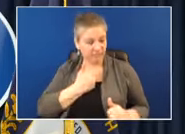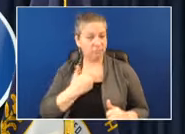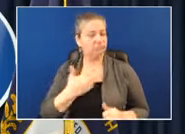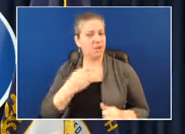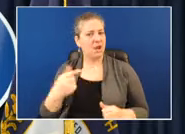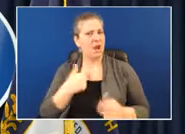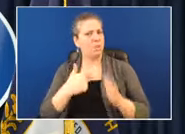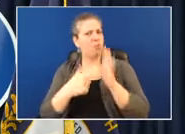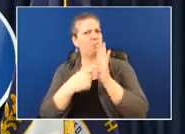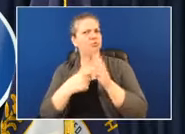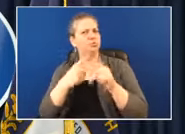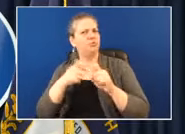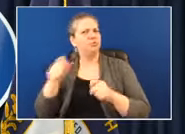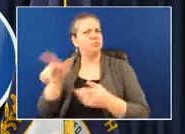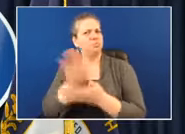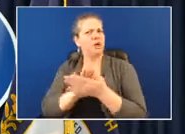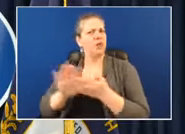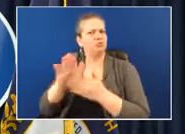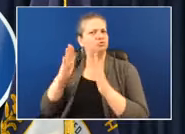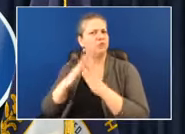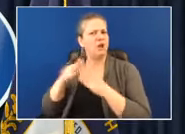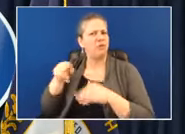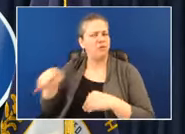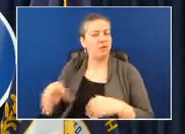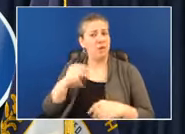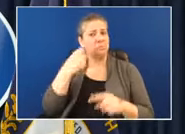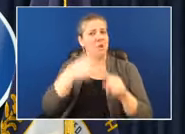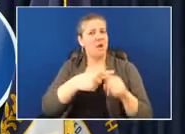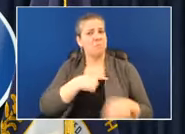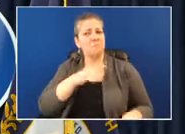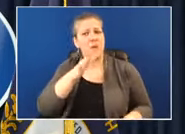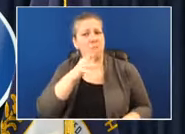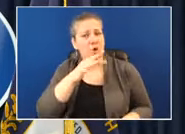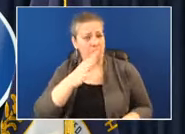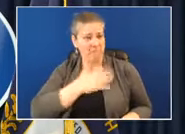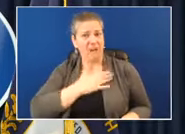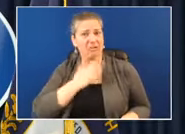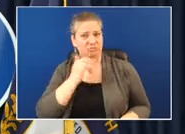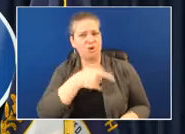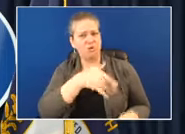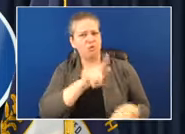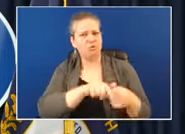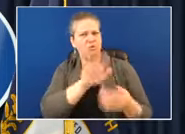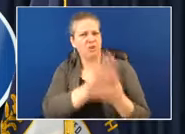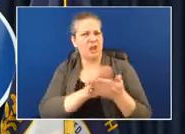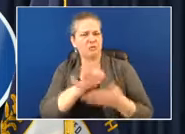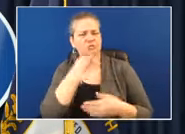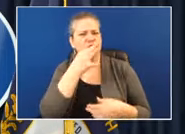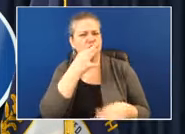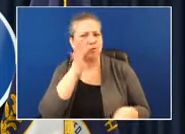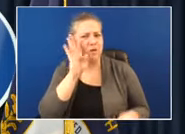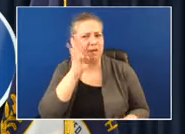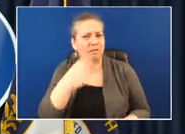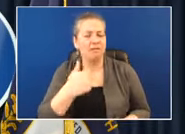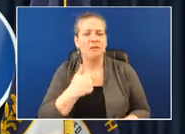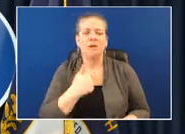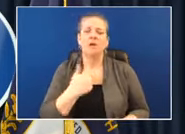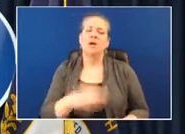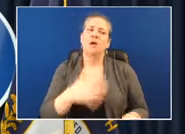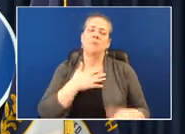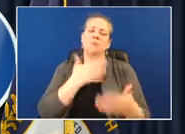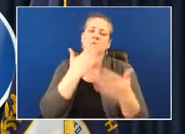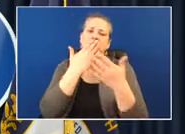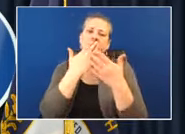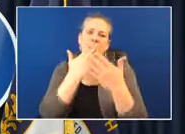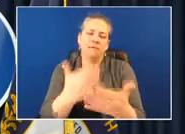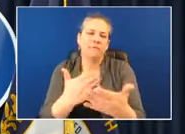town, and as the mother of a child who goes to college in a few years, I'm deeply grateful to be part